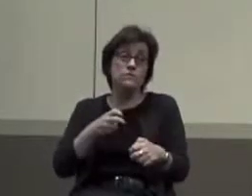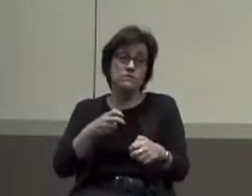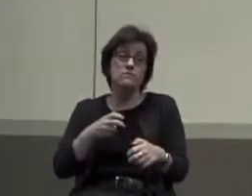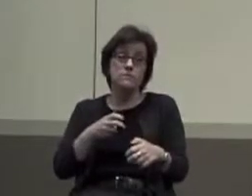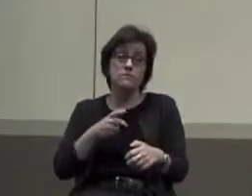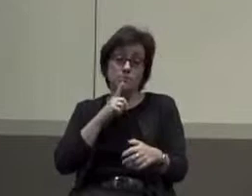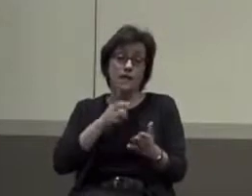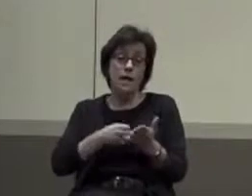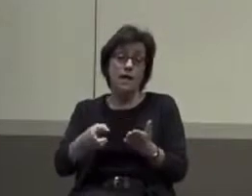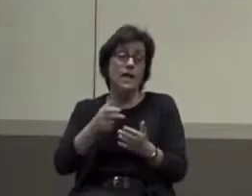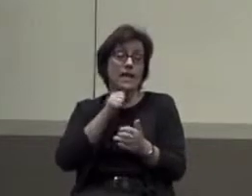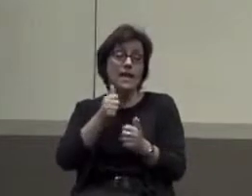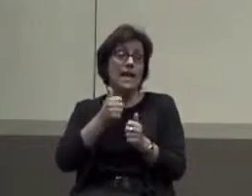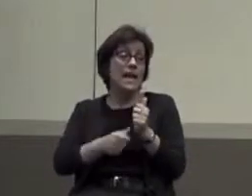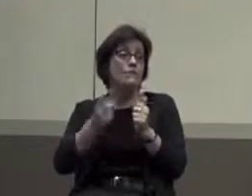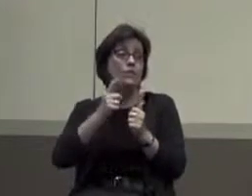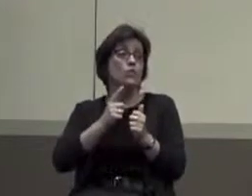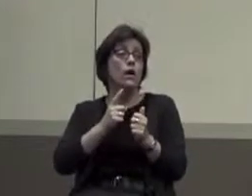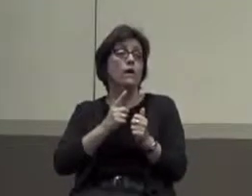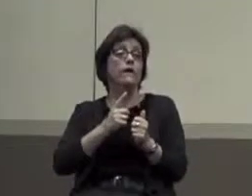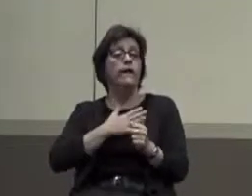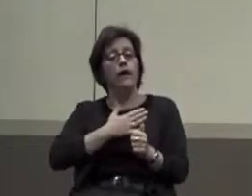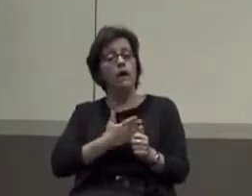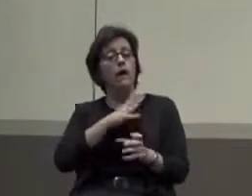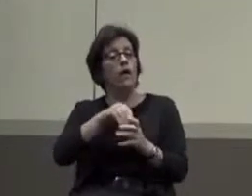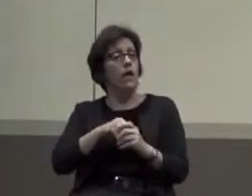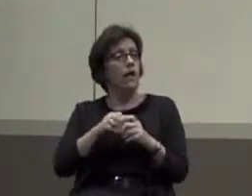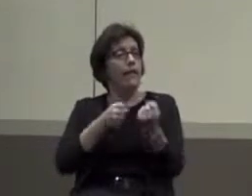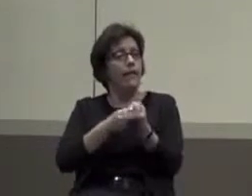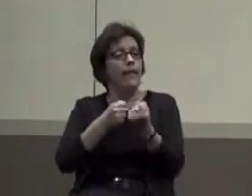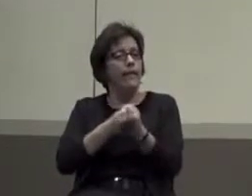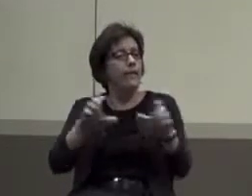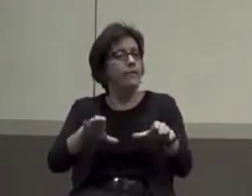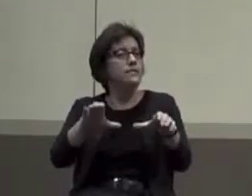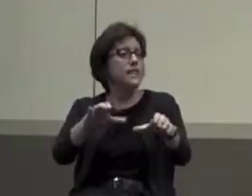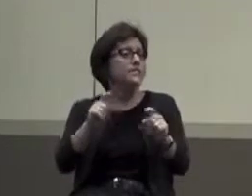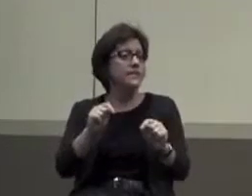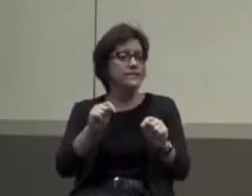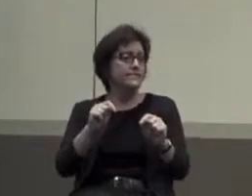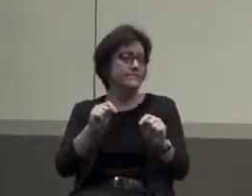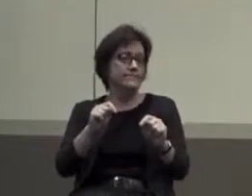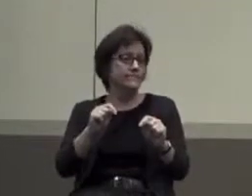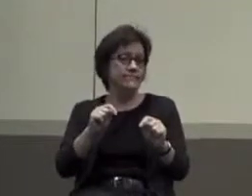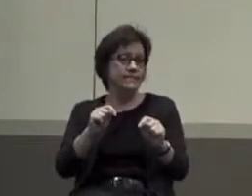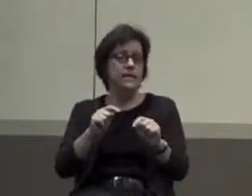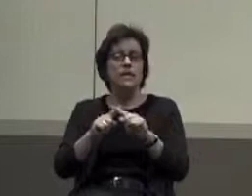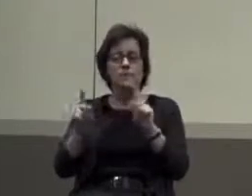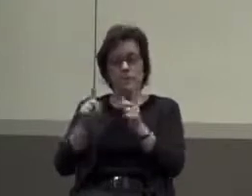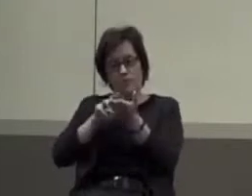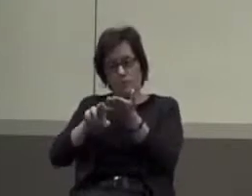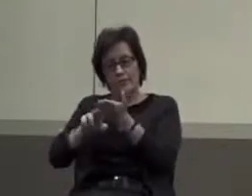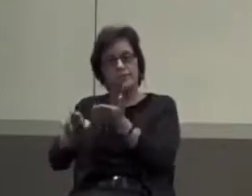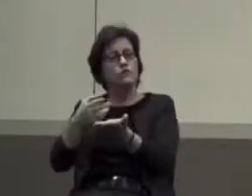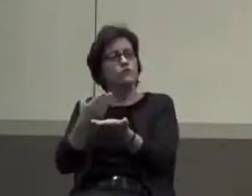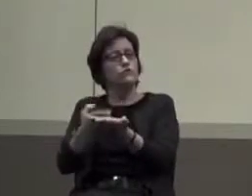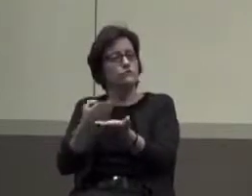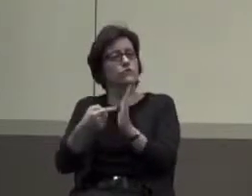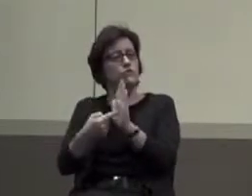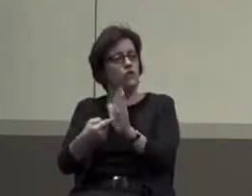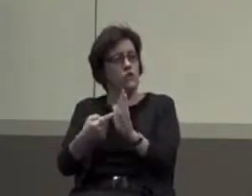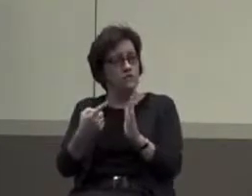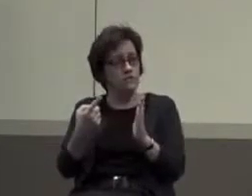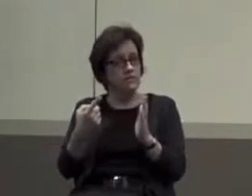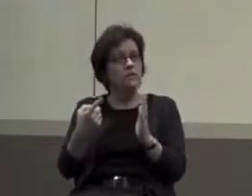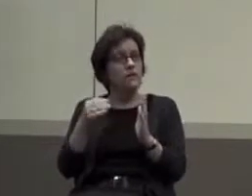everybody buys into that, but I think what the literature tells you is that if that is done, that is going to help